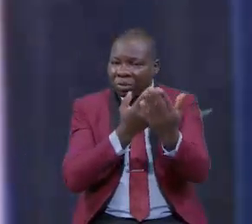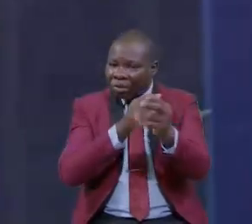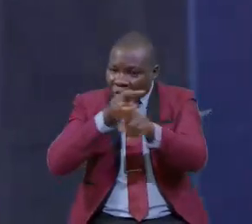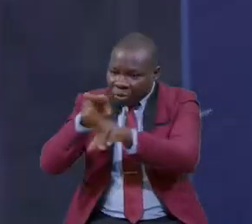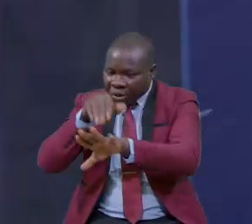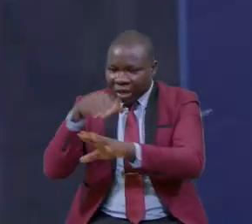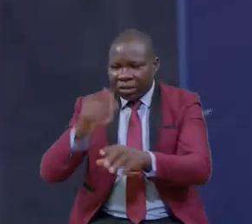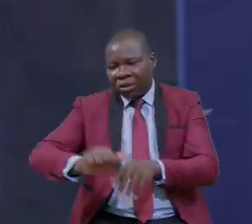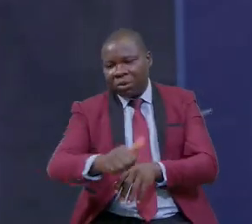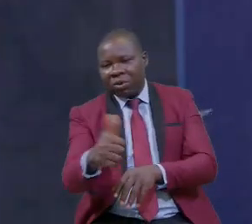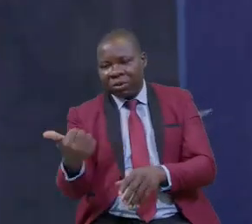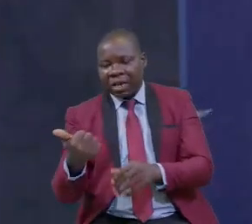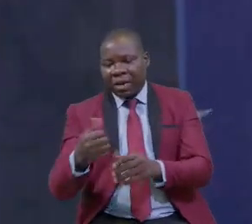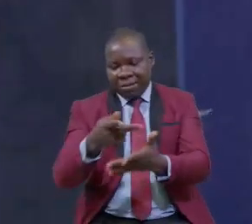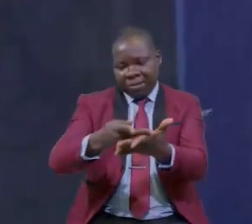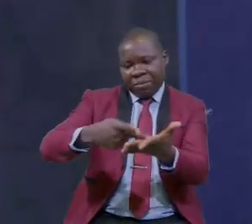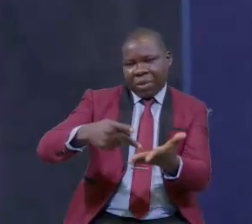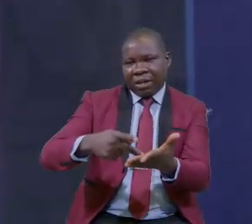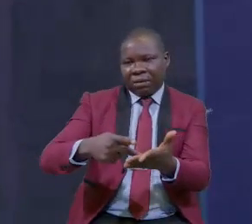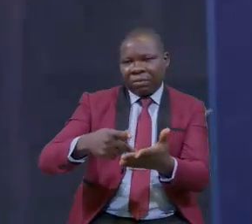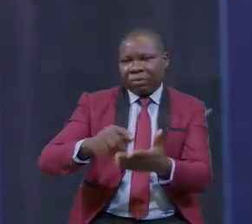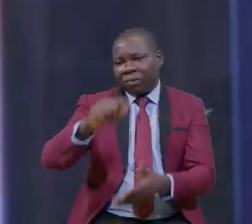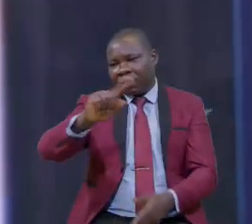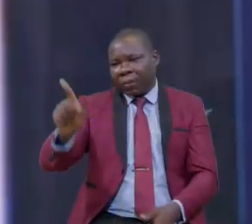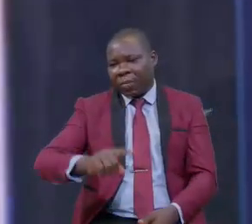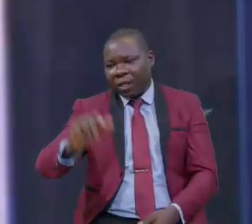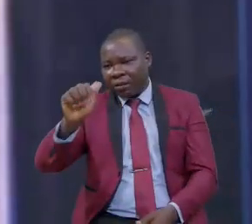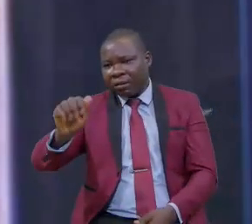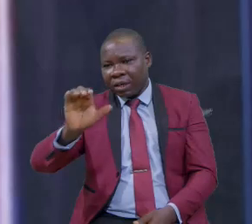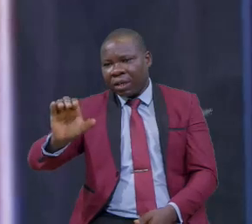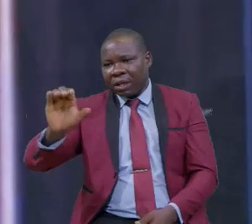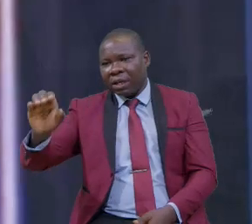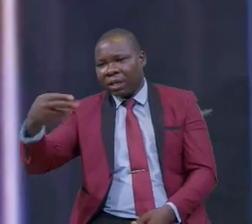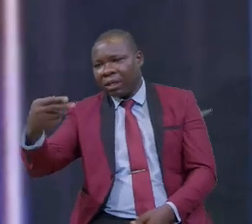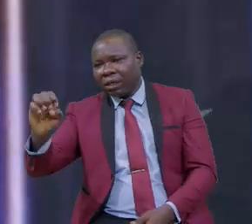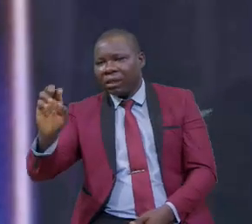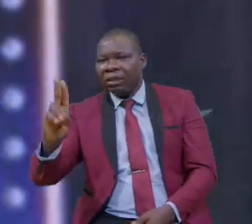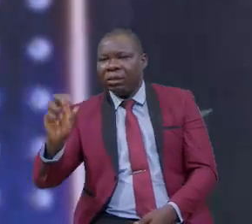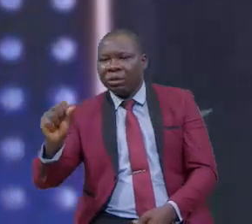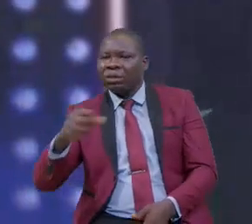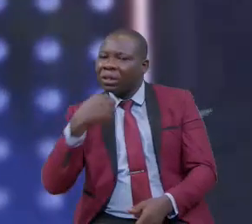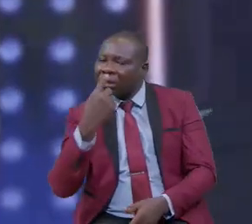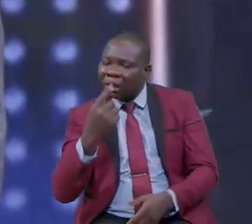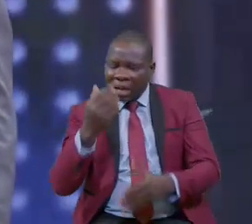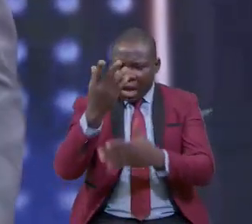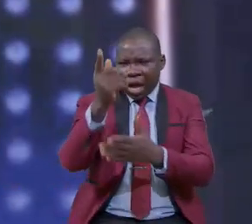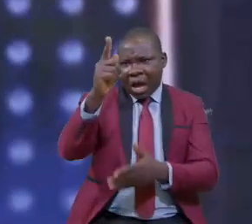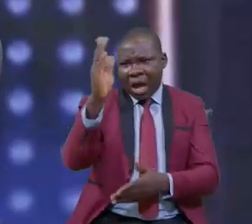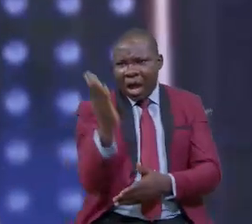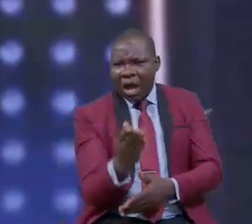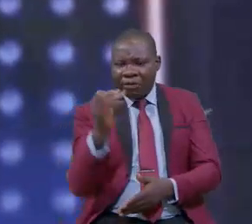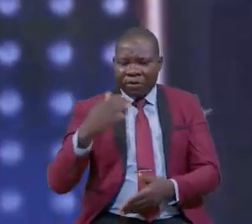"Half of my goods I'll give to feed the poor. And if I've taken anything from any man